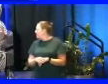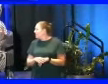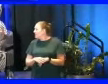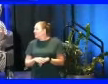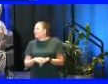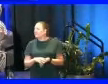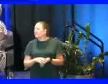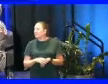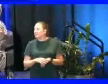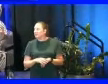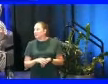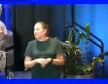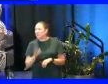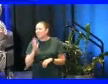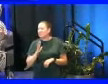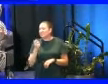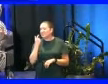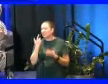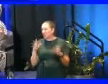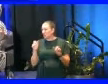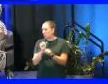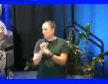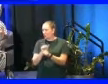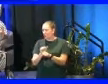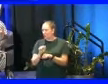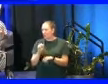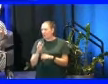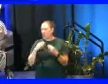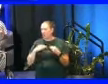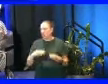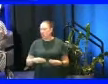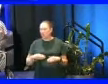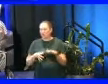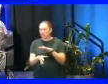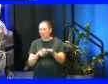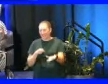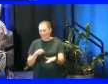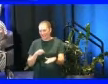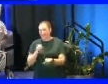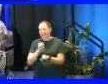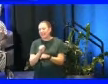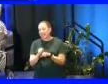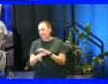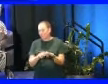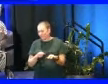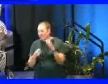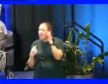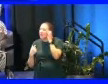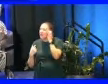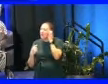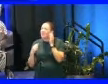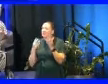finished working on human trafficking and labor trafficking. Yes. There's so much going on and things